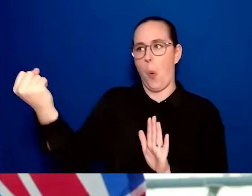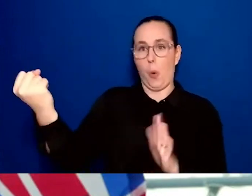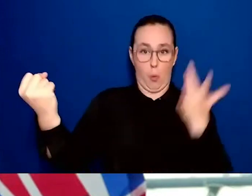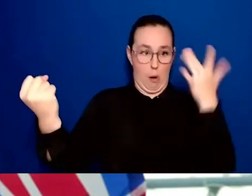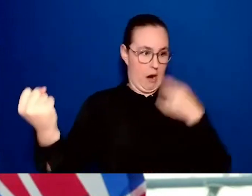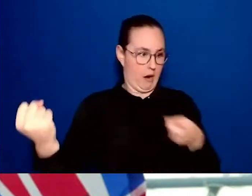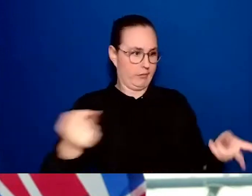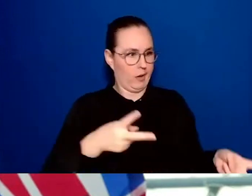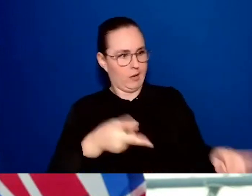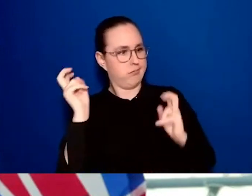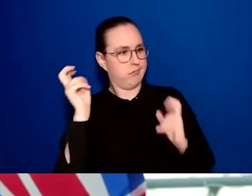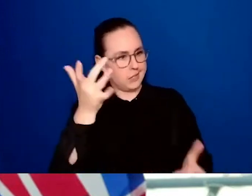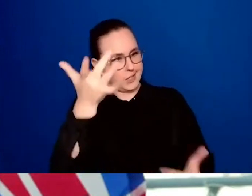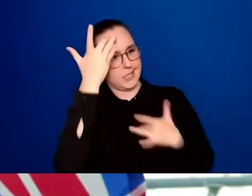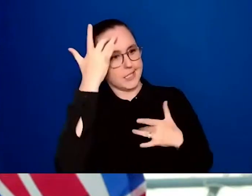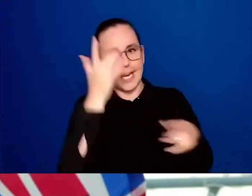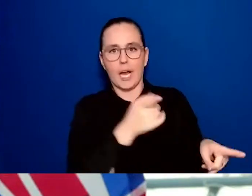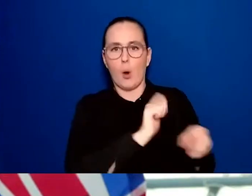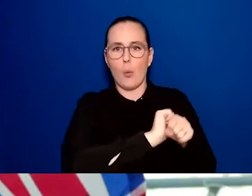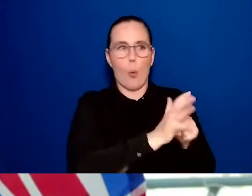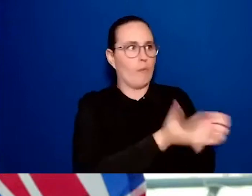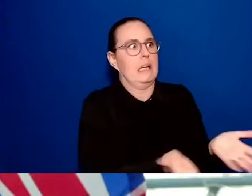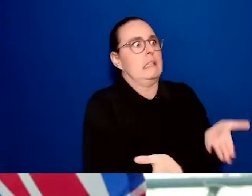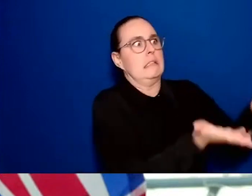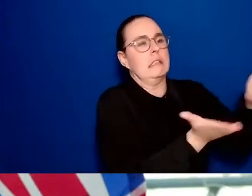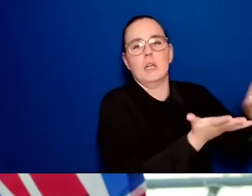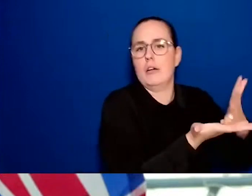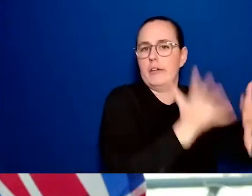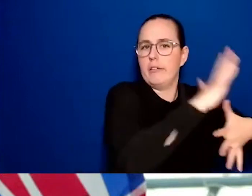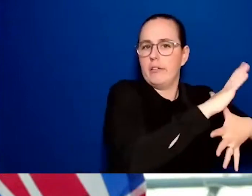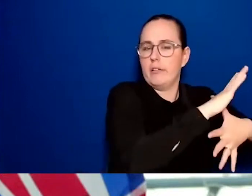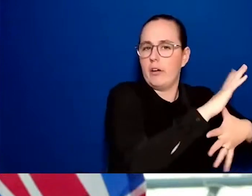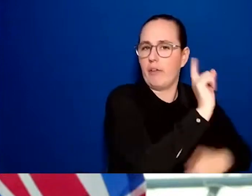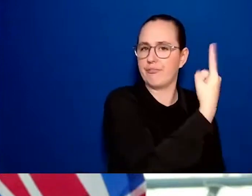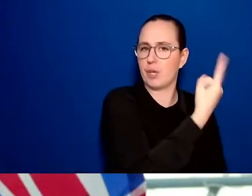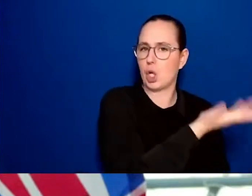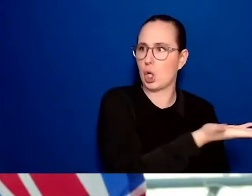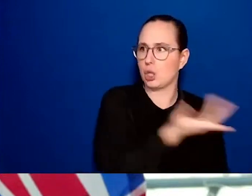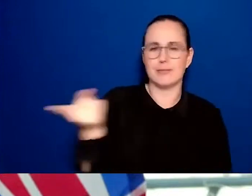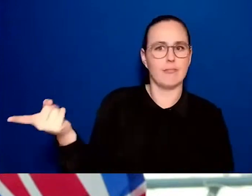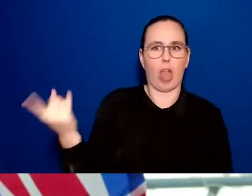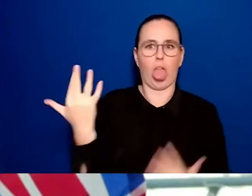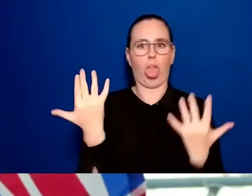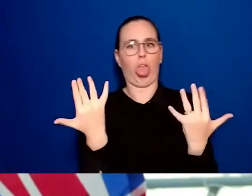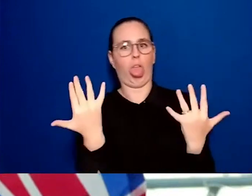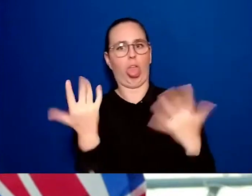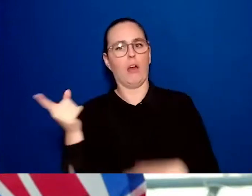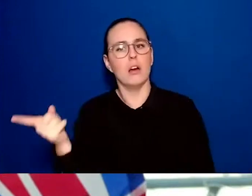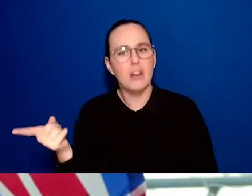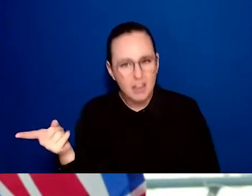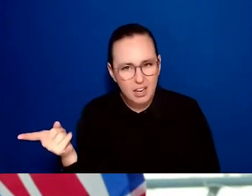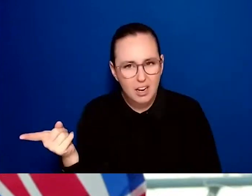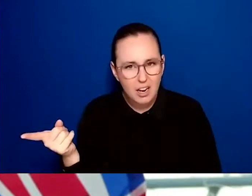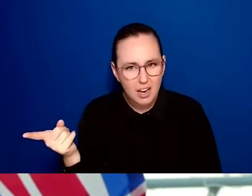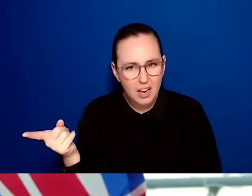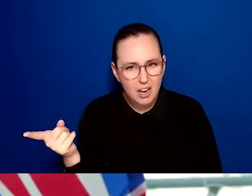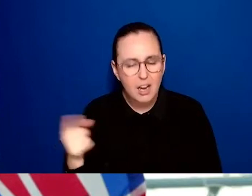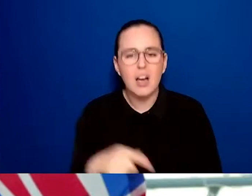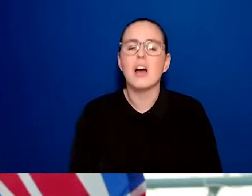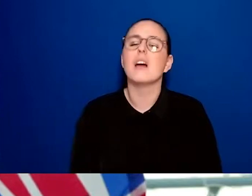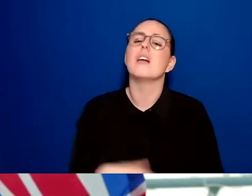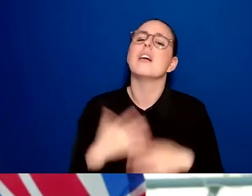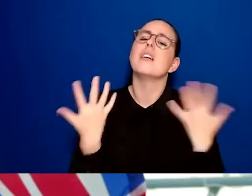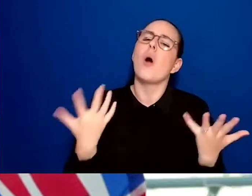across the province. Our healthcare workers deserve better, and so do we, all of us in British Columbia. It is